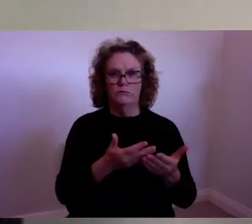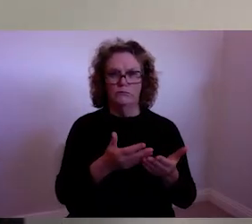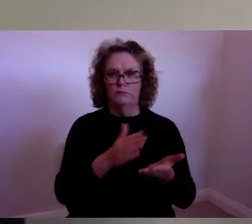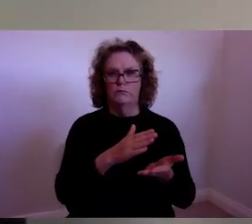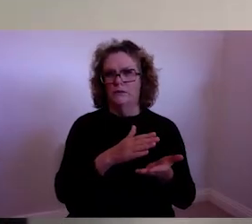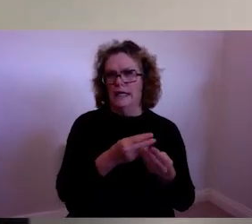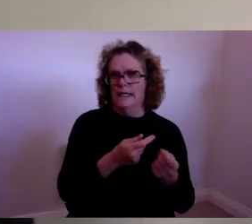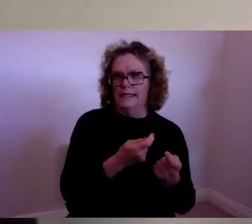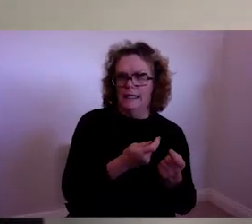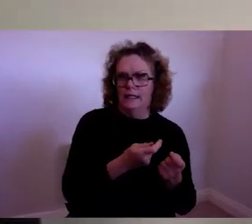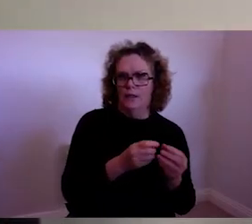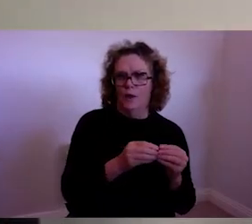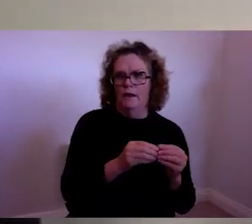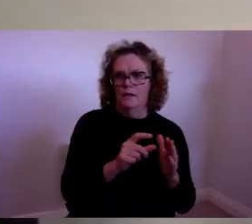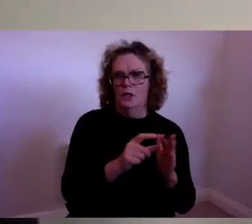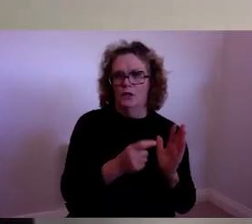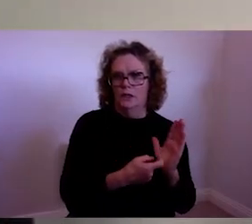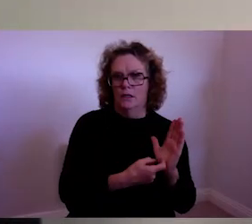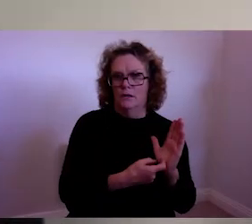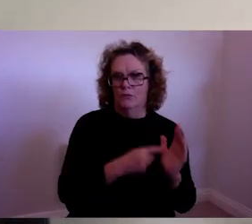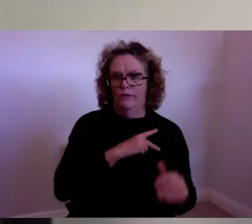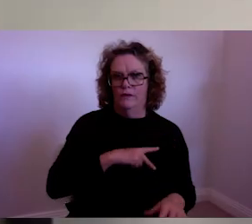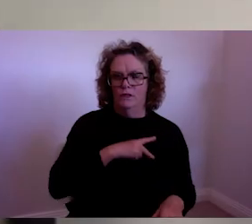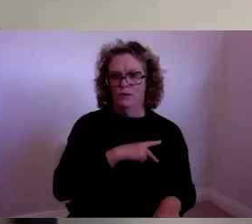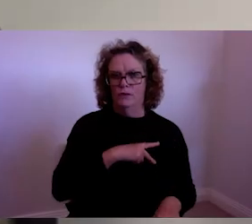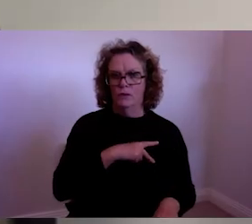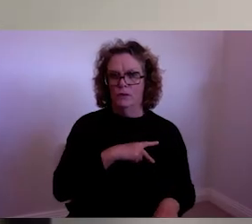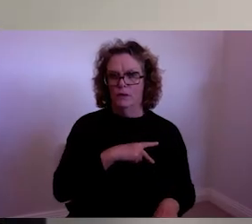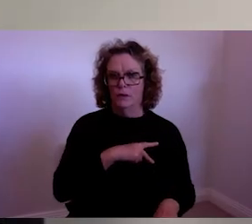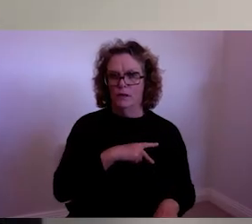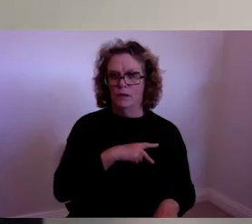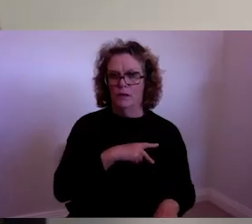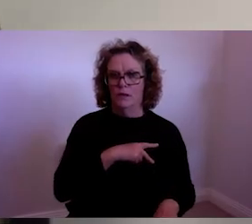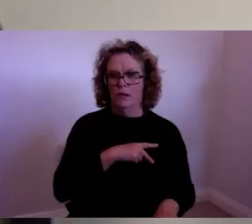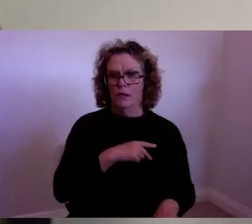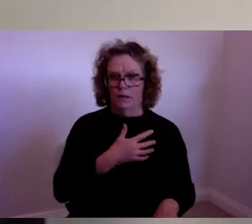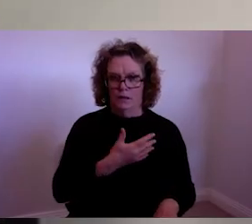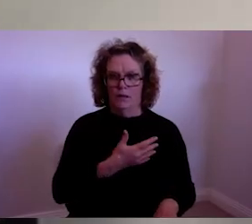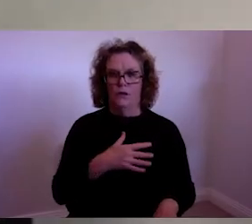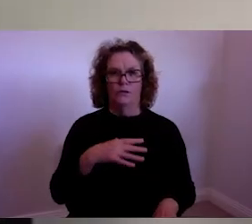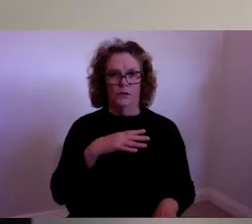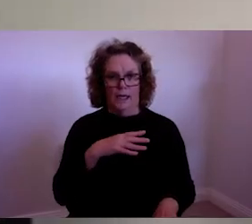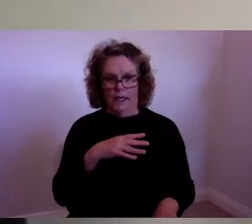a clinician, and that needs care and management to make sure that